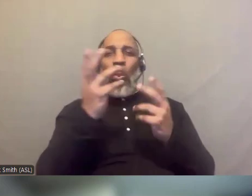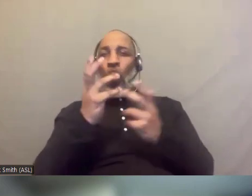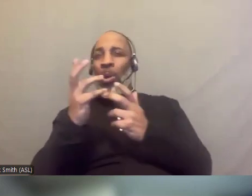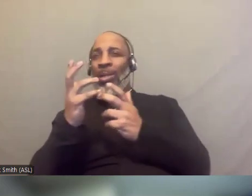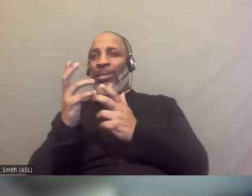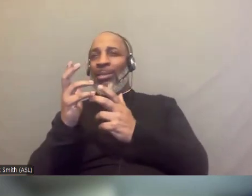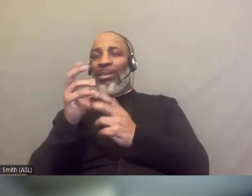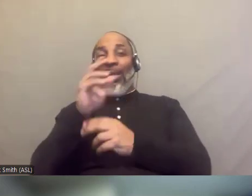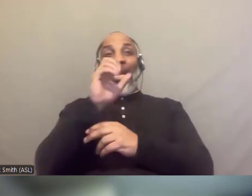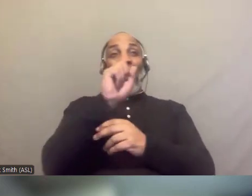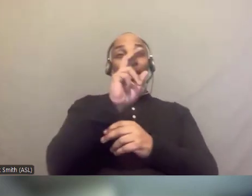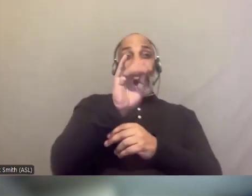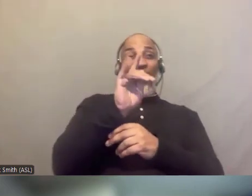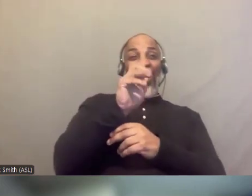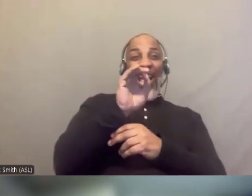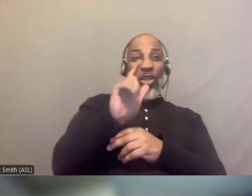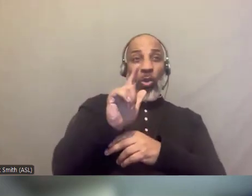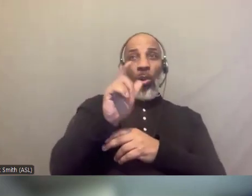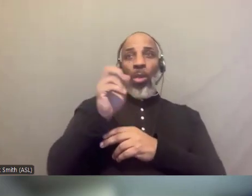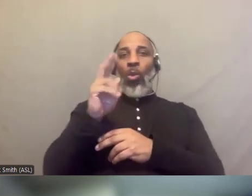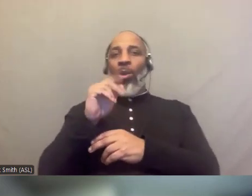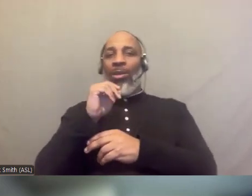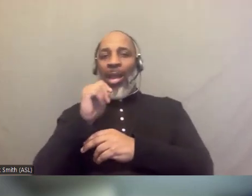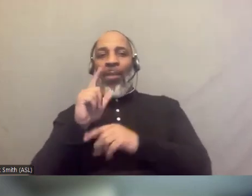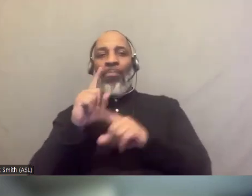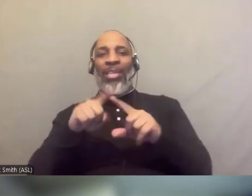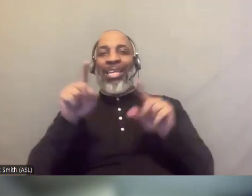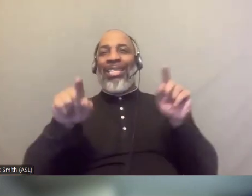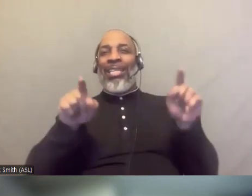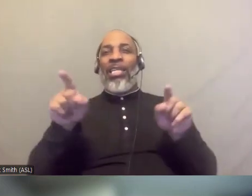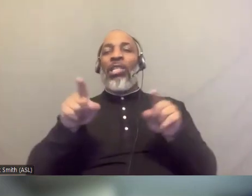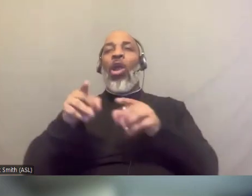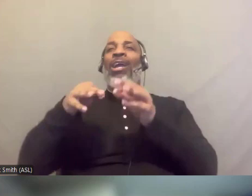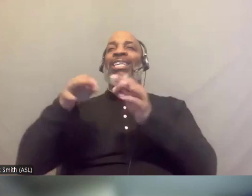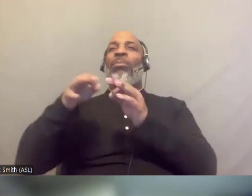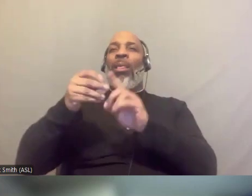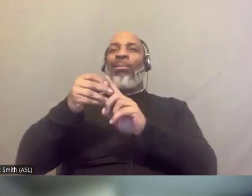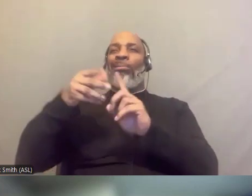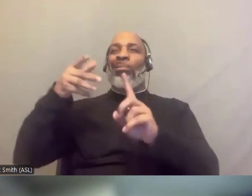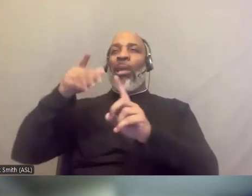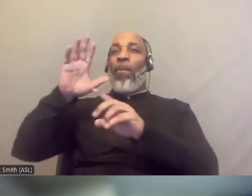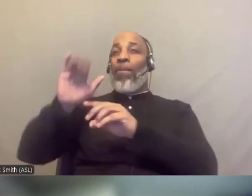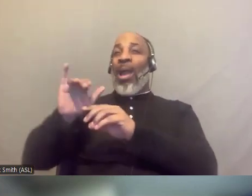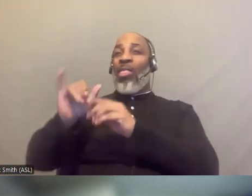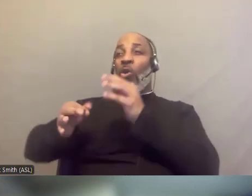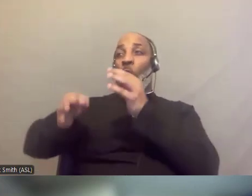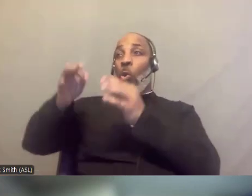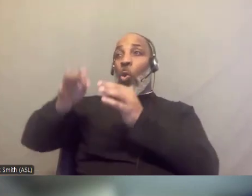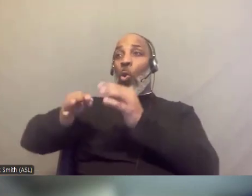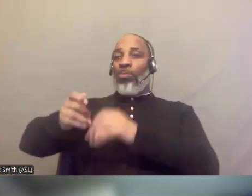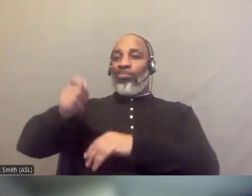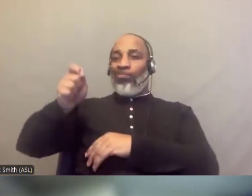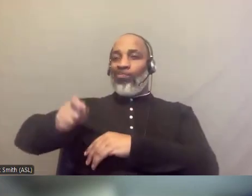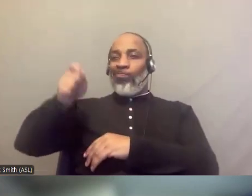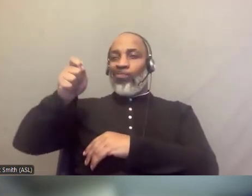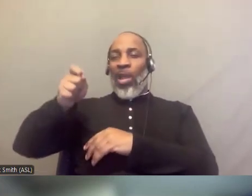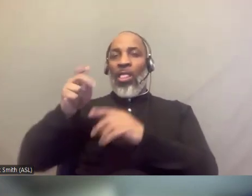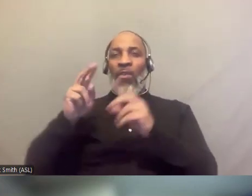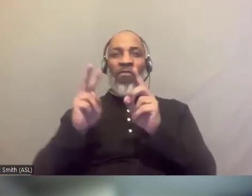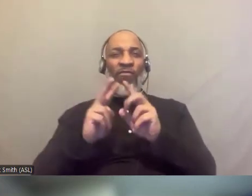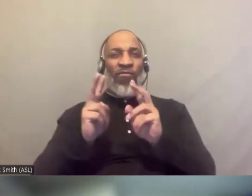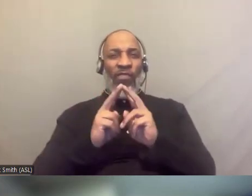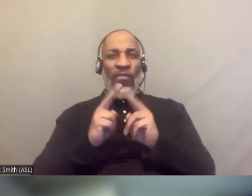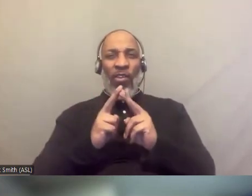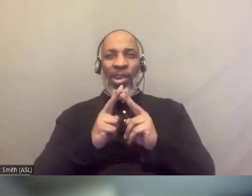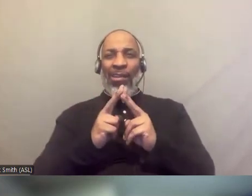These are basically been interpreted by courts as being very narrow,